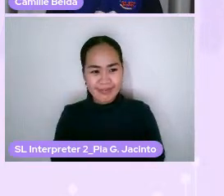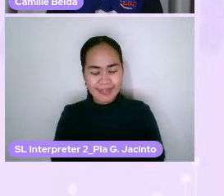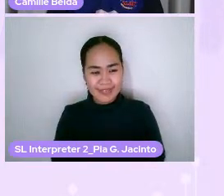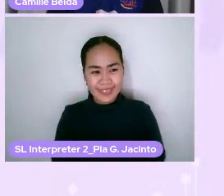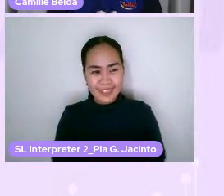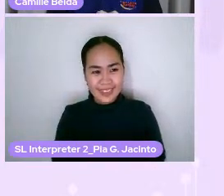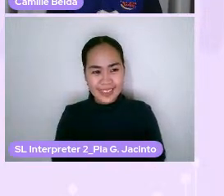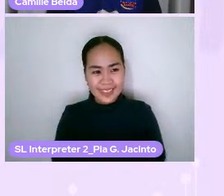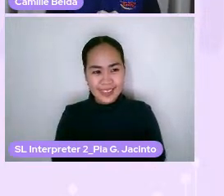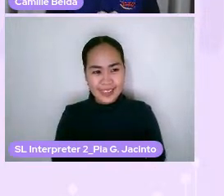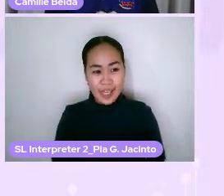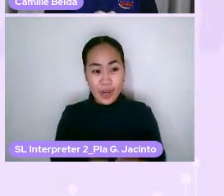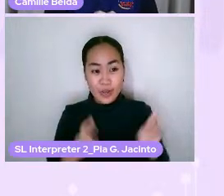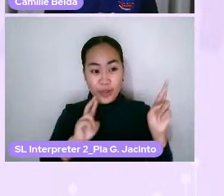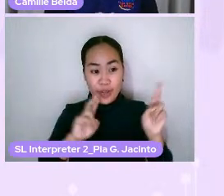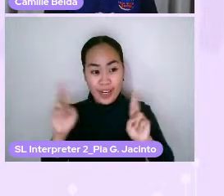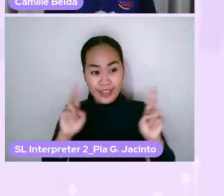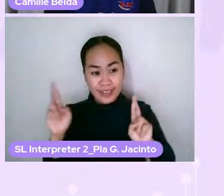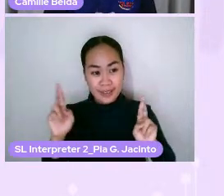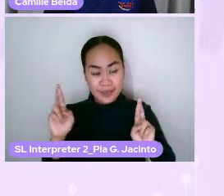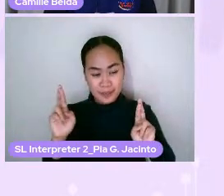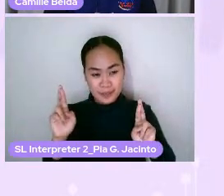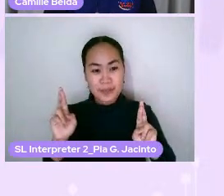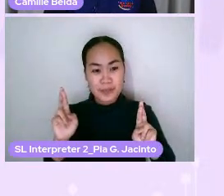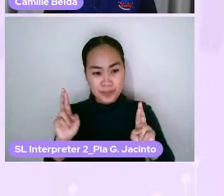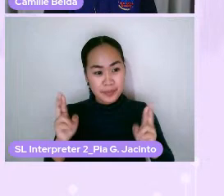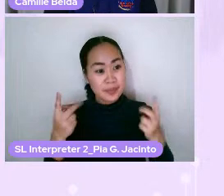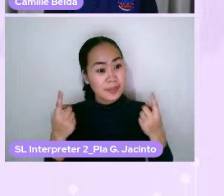Marker ready? And go!